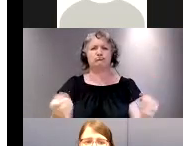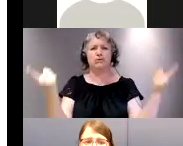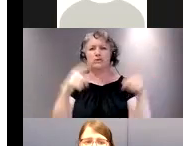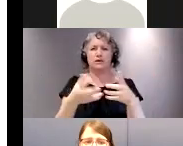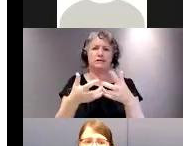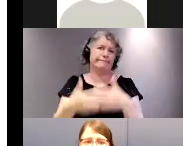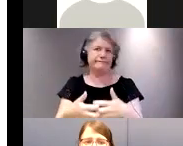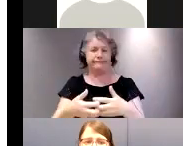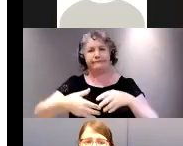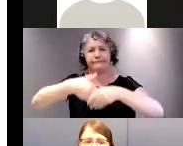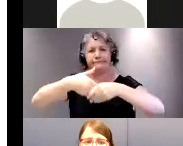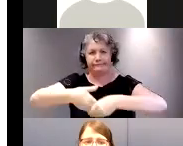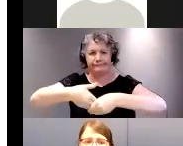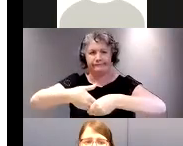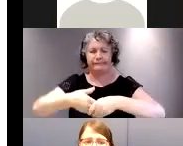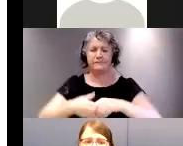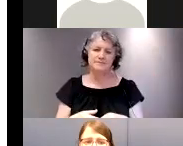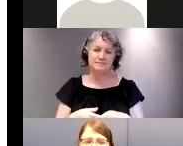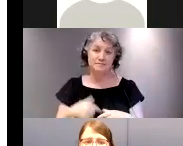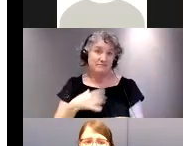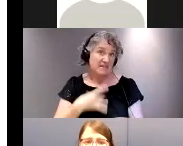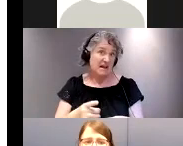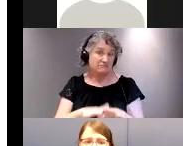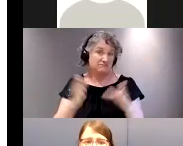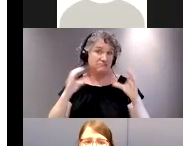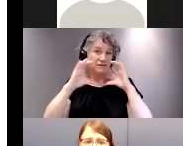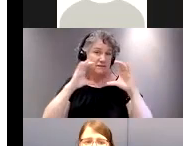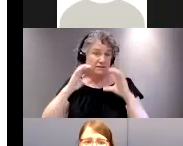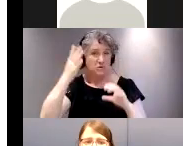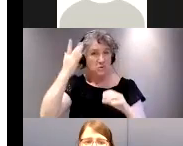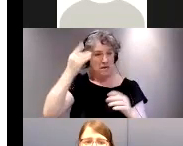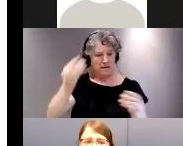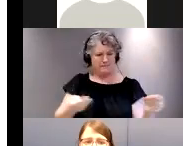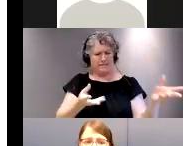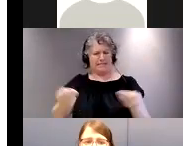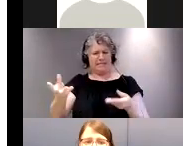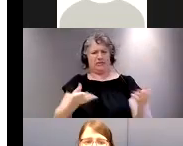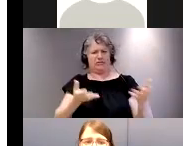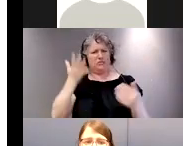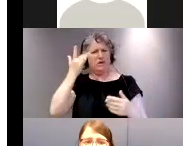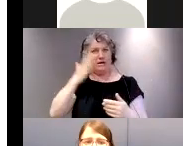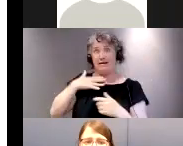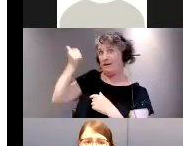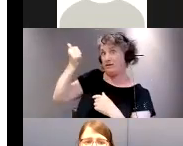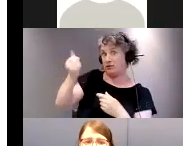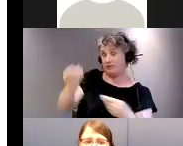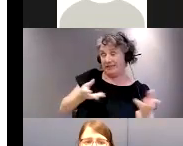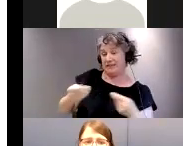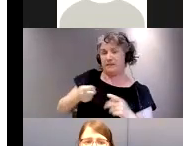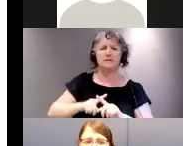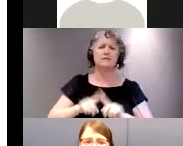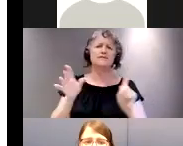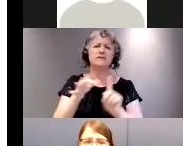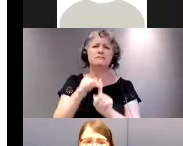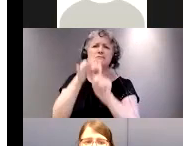right? So I like having a conversation really about why elder mediation is different, right? Because in my